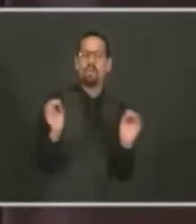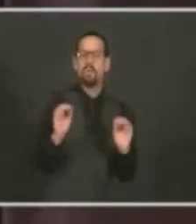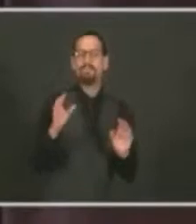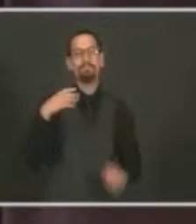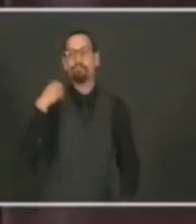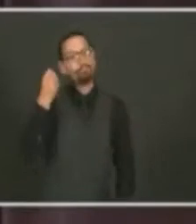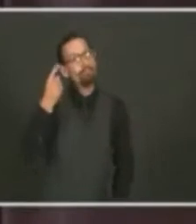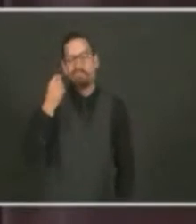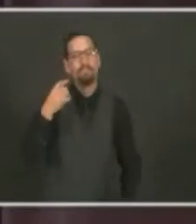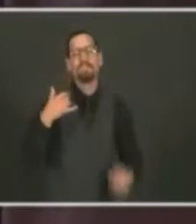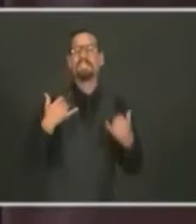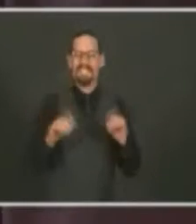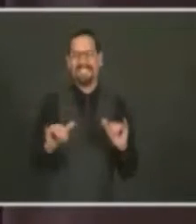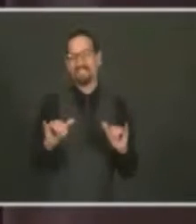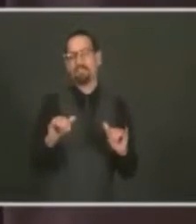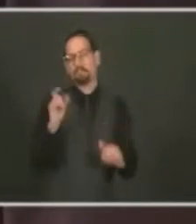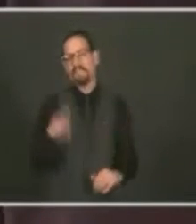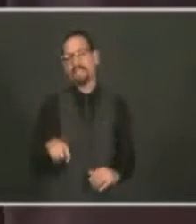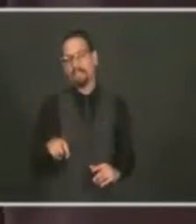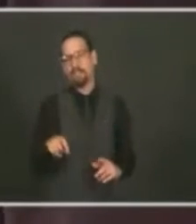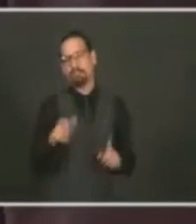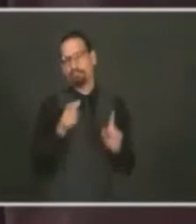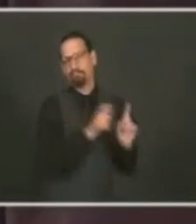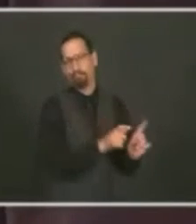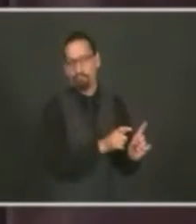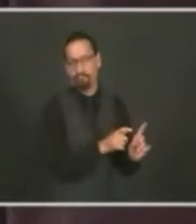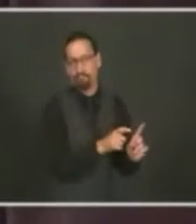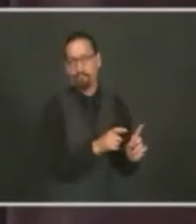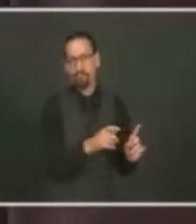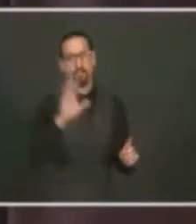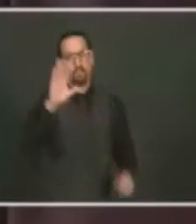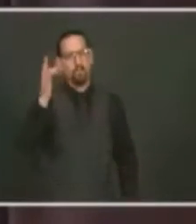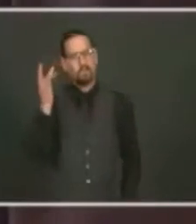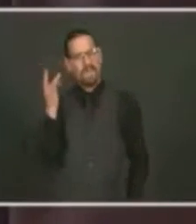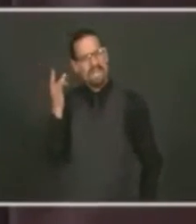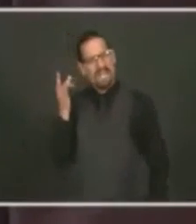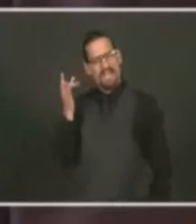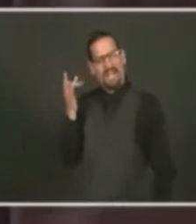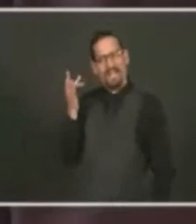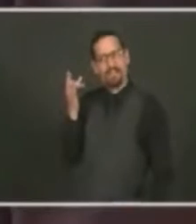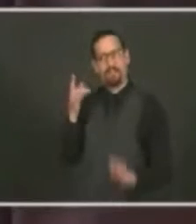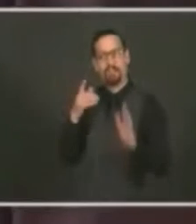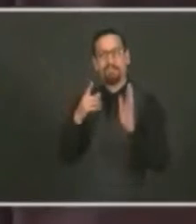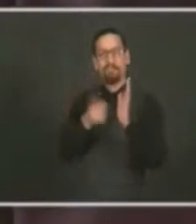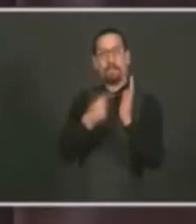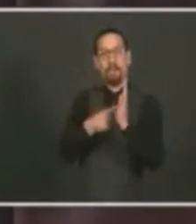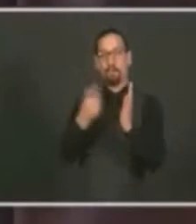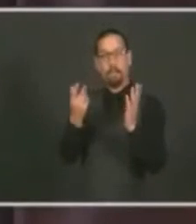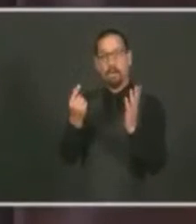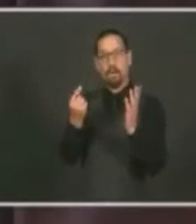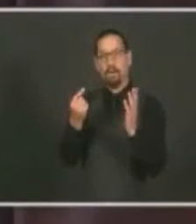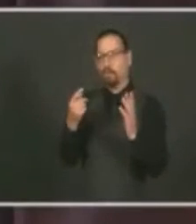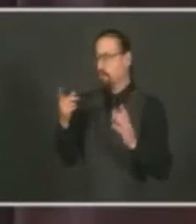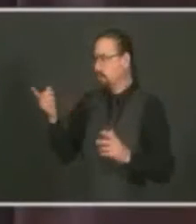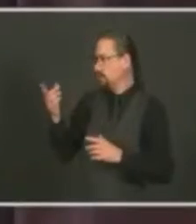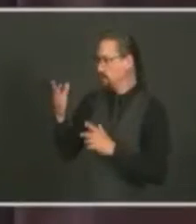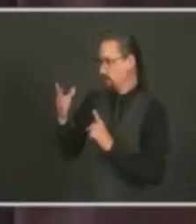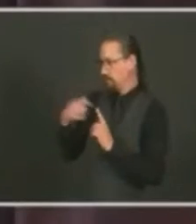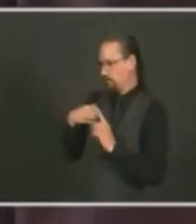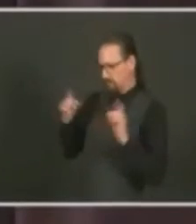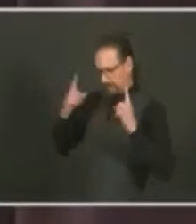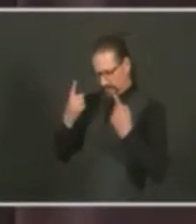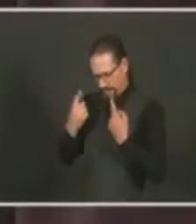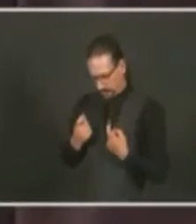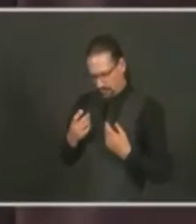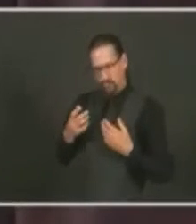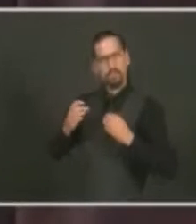because you tested negative on one day. 5 or 6 days later, you could find out that you test positive. So following